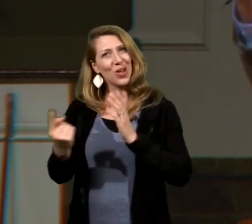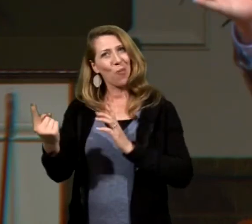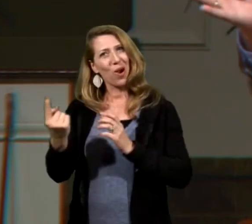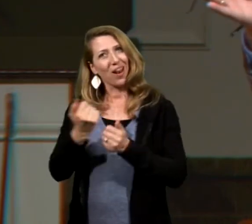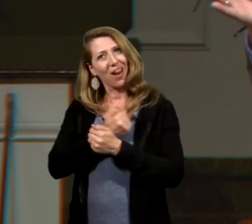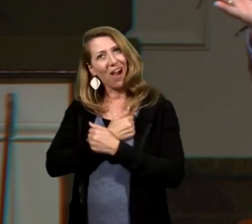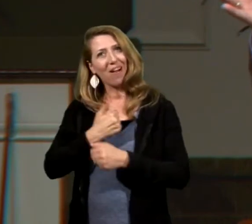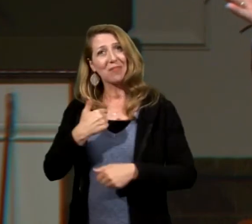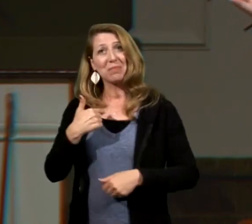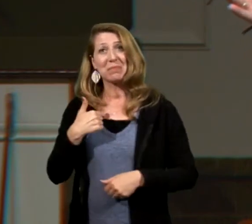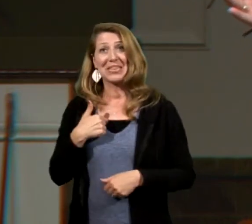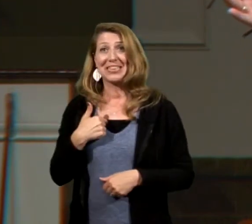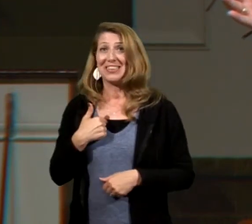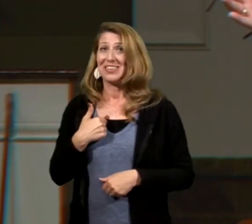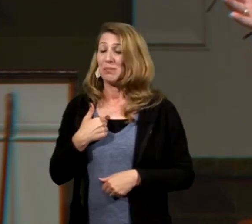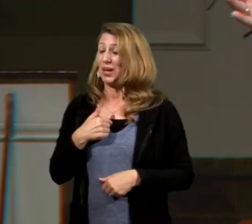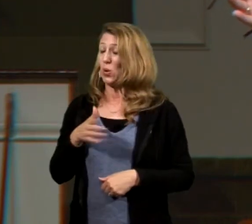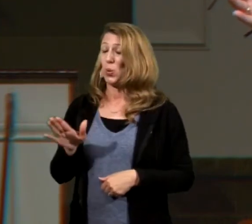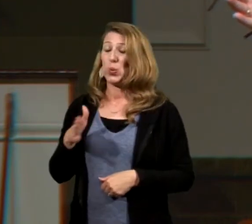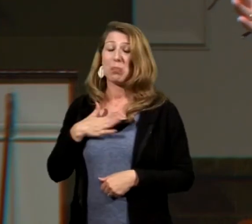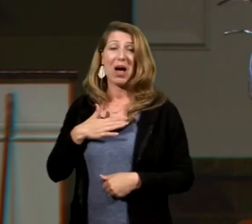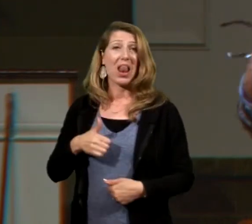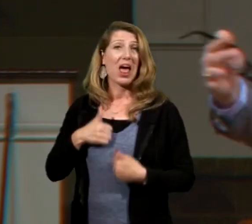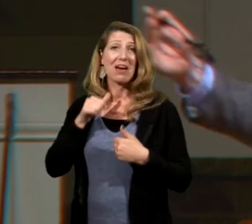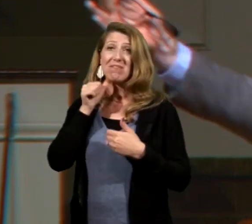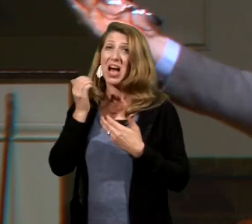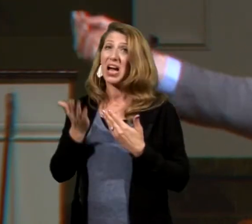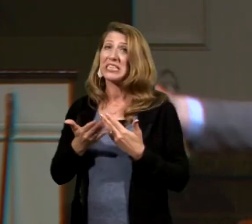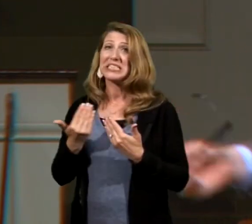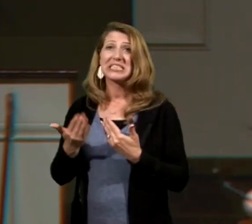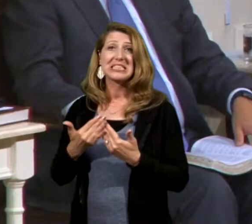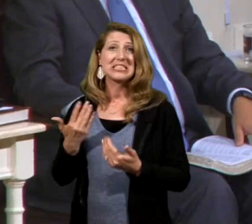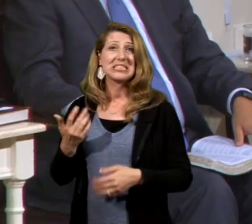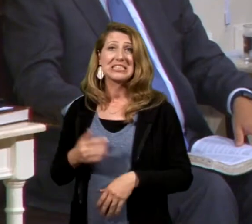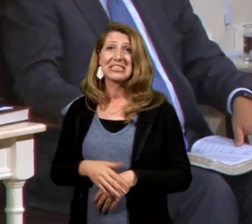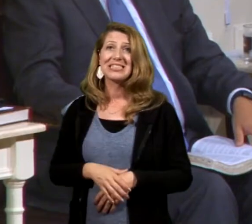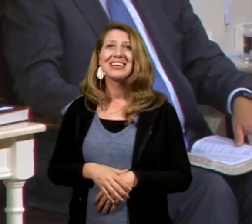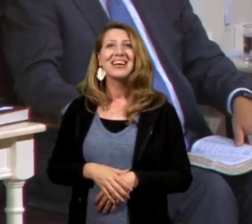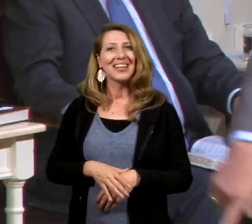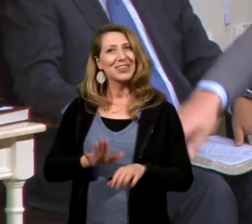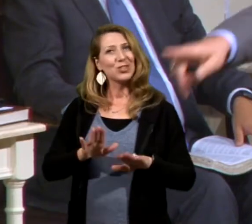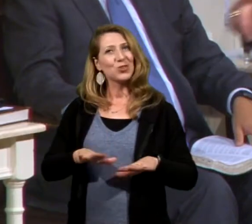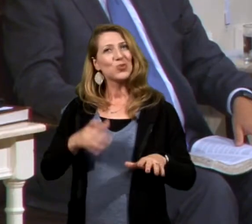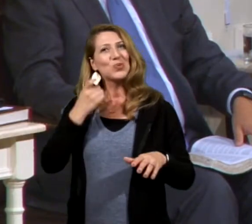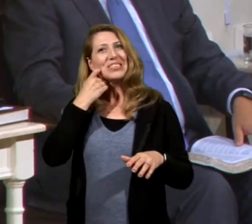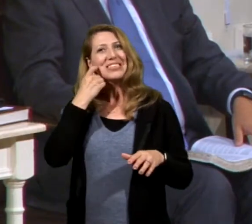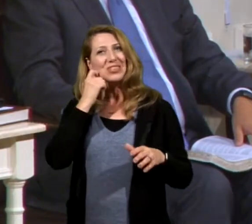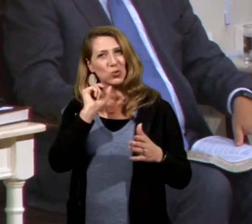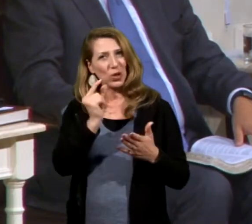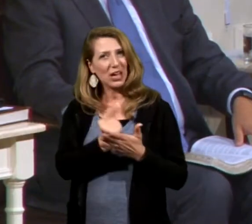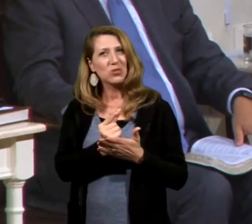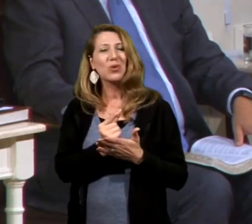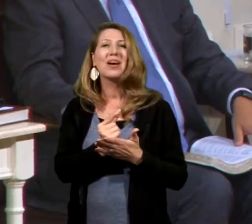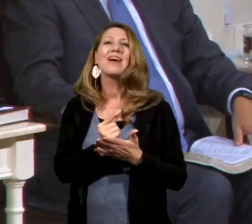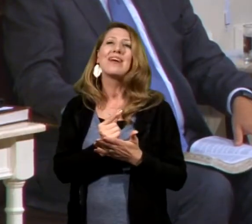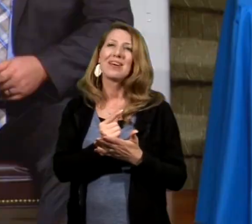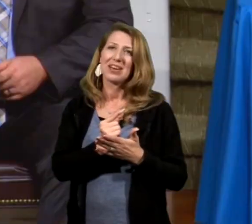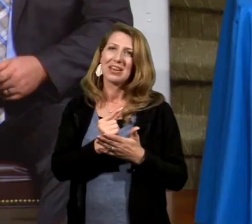it wasn't easy to be me at home. They're beautiful kids that walked across the platform here